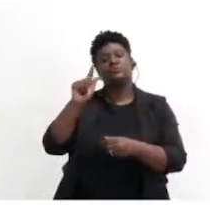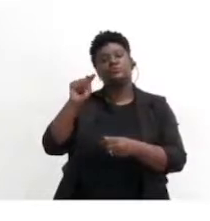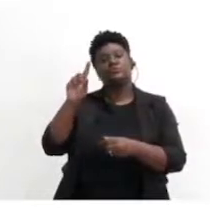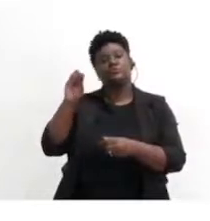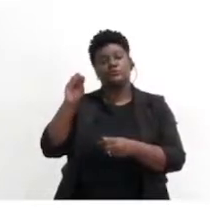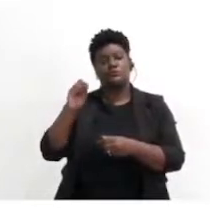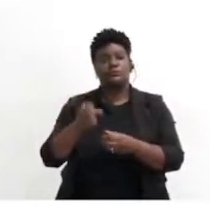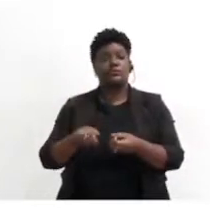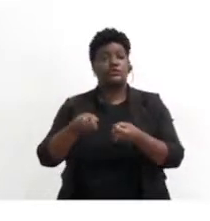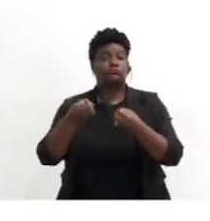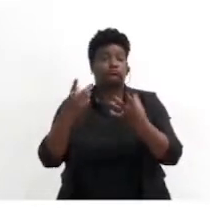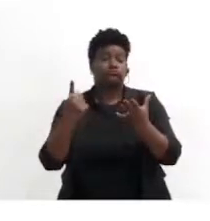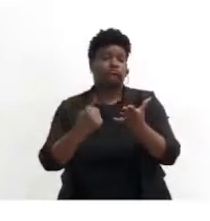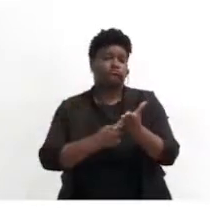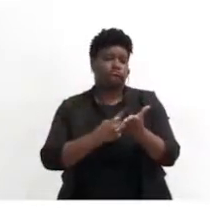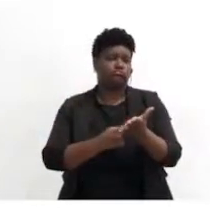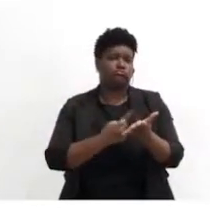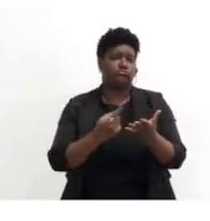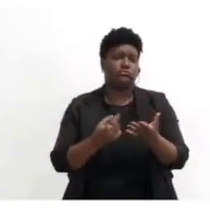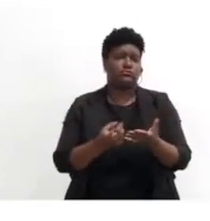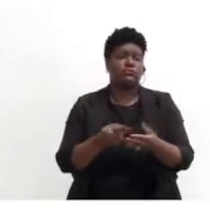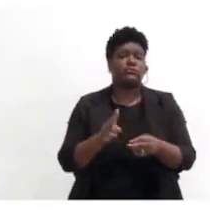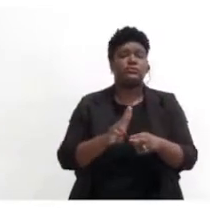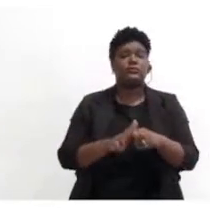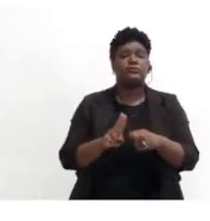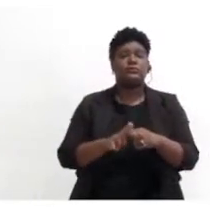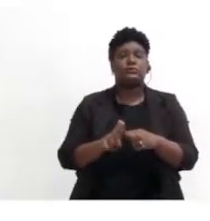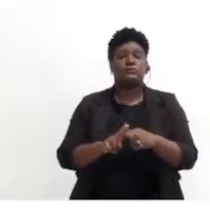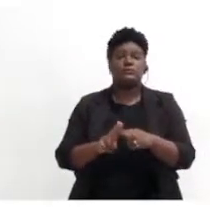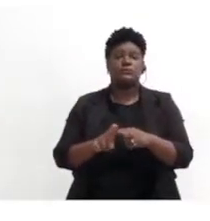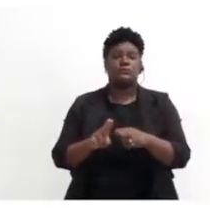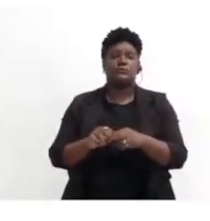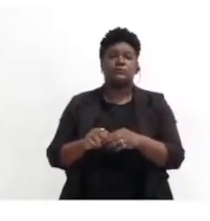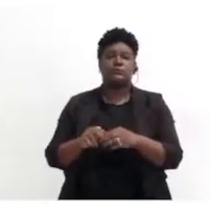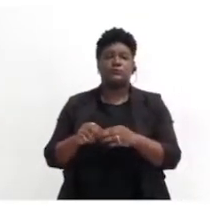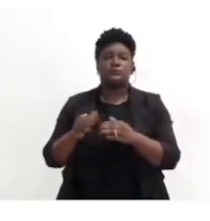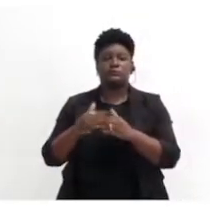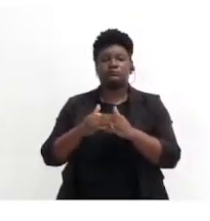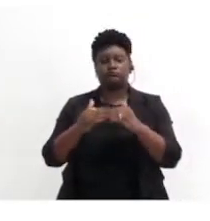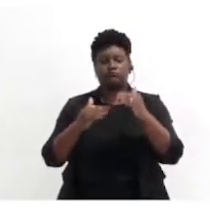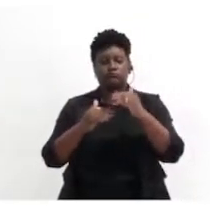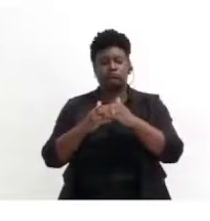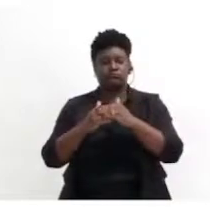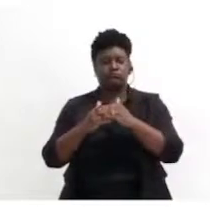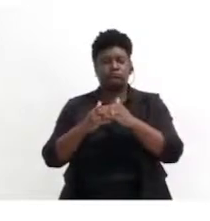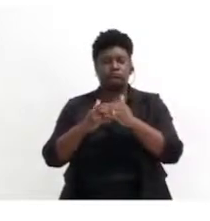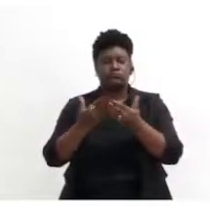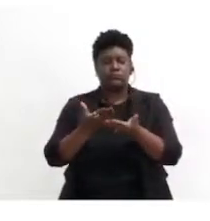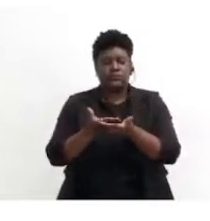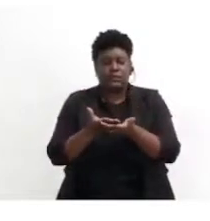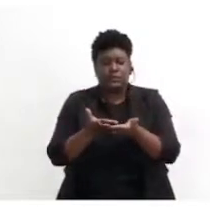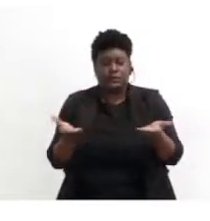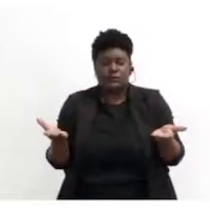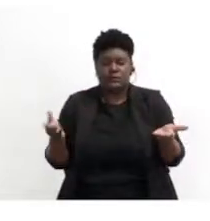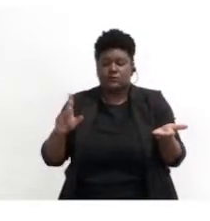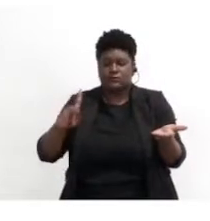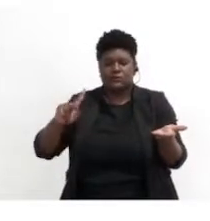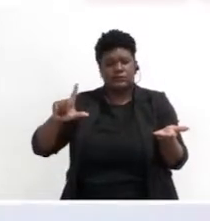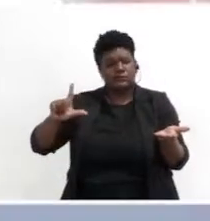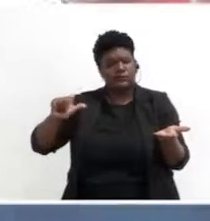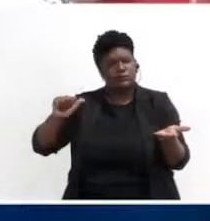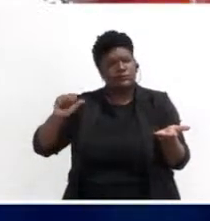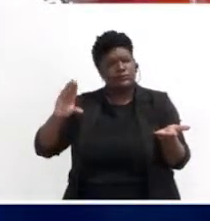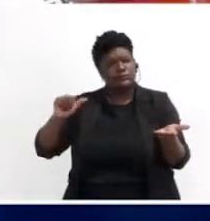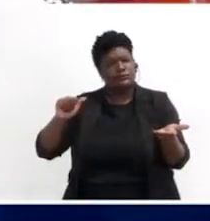electroplating for forming either solder or copper bumps. And so there's just picture of what one of